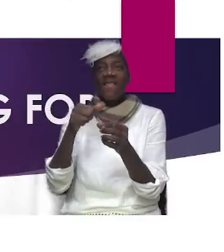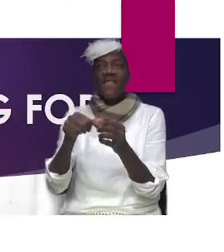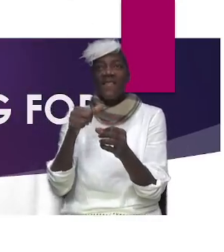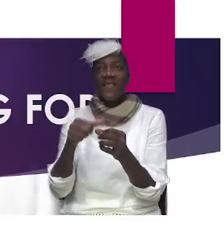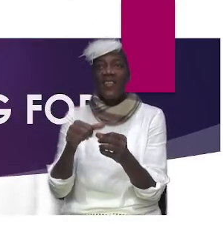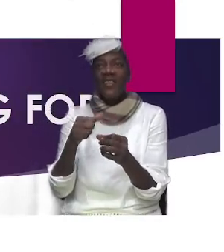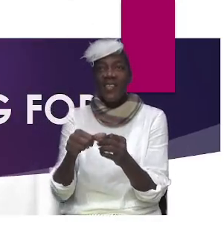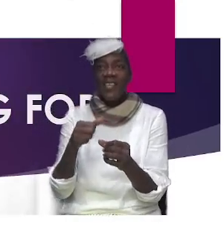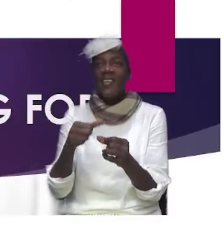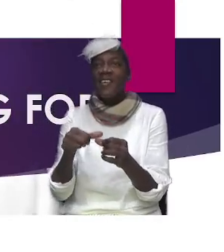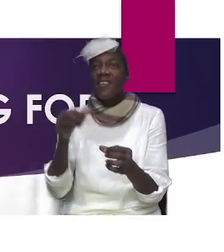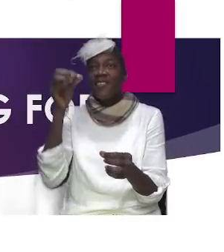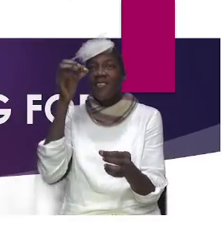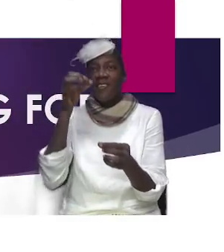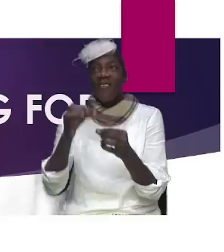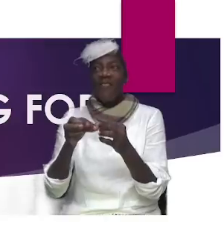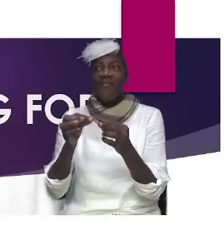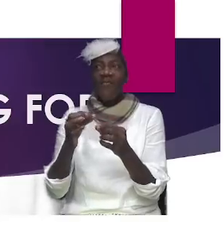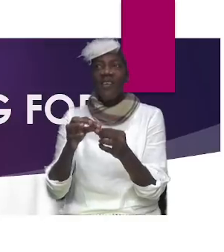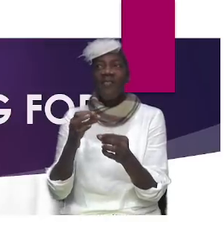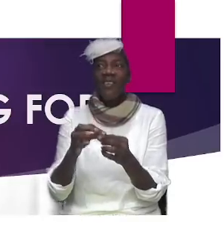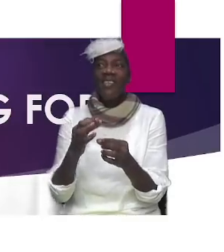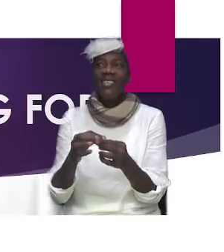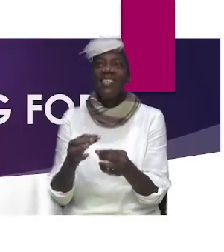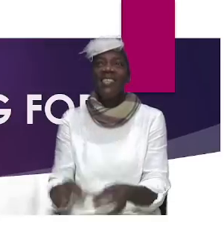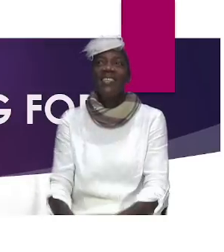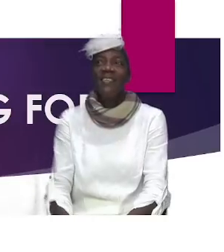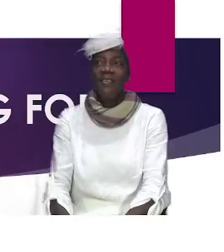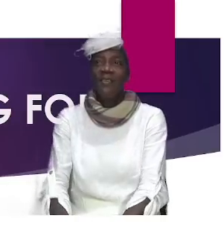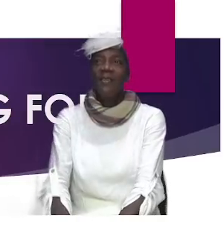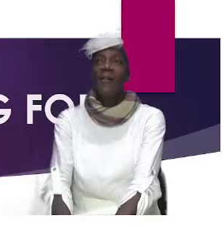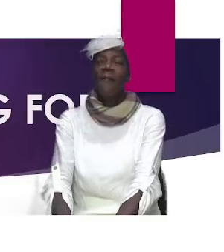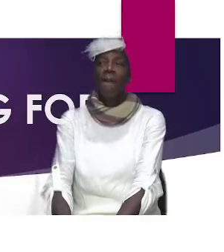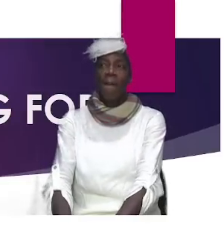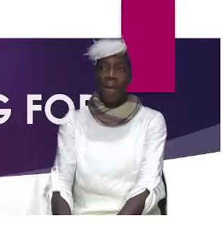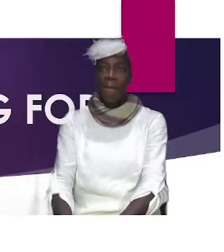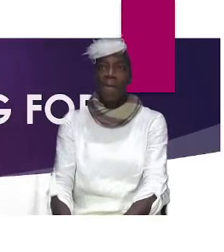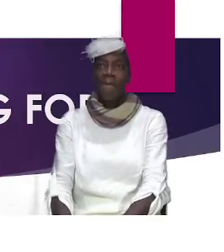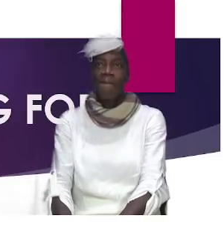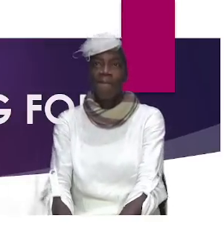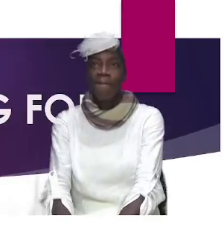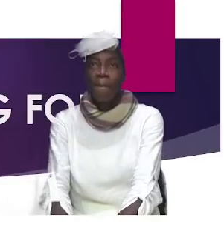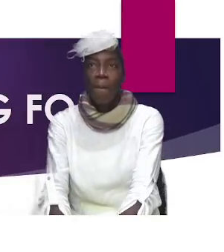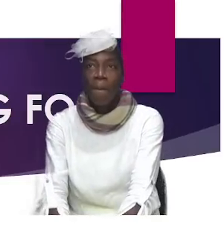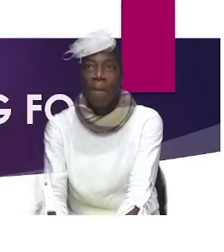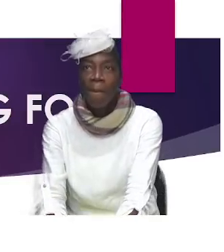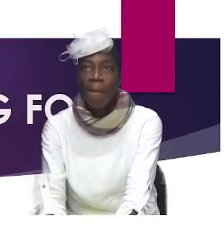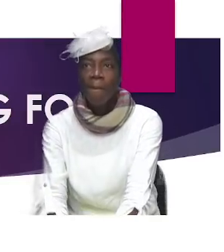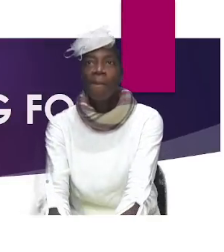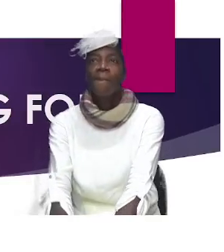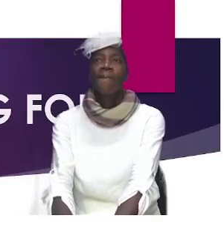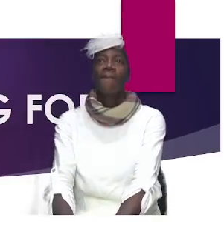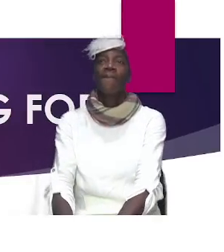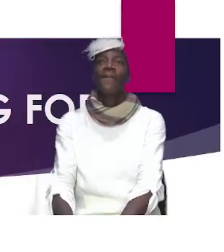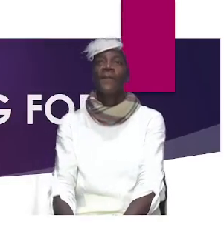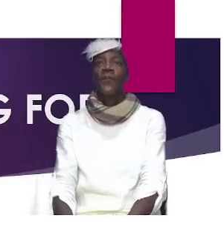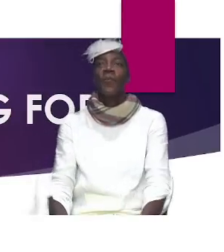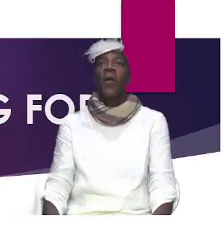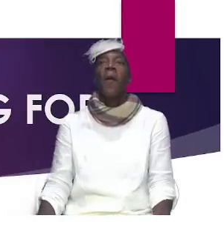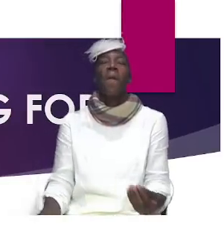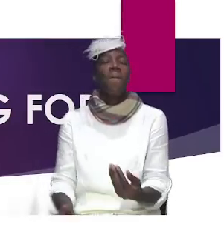our vocation. And I'm wrapping up quick. We might not even get to finish this. But I just want to say this to us. Most of